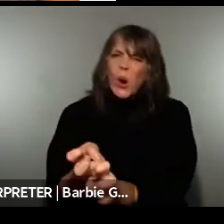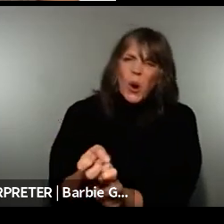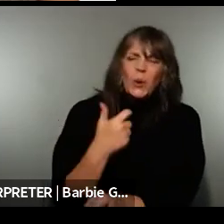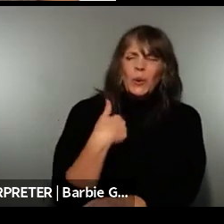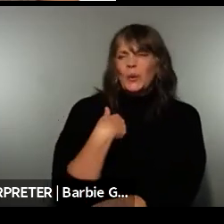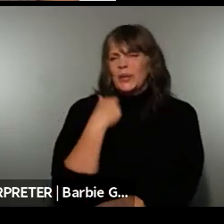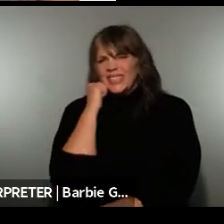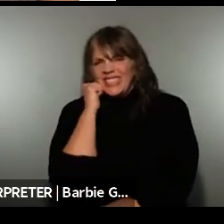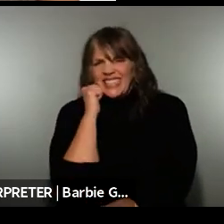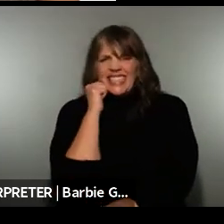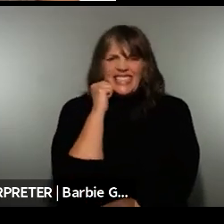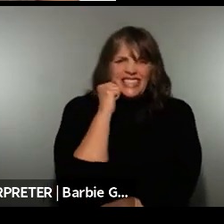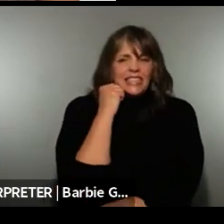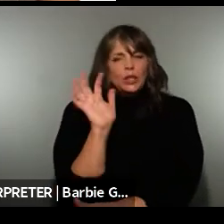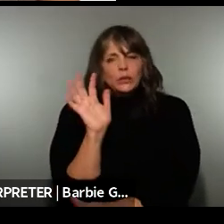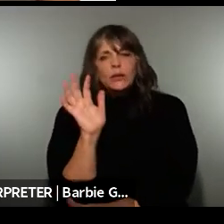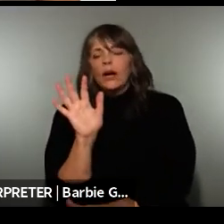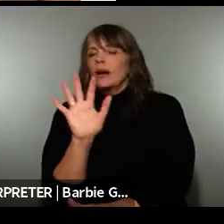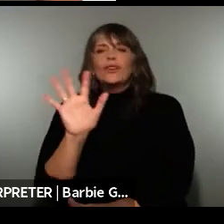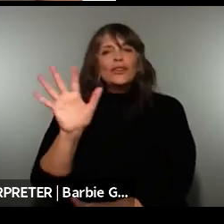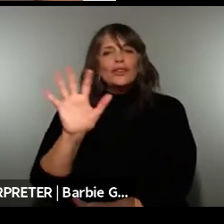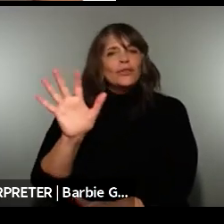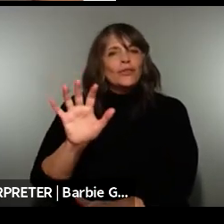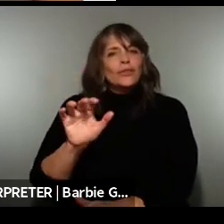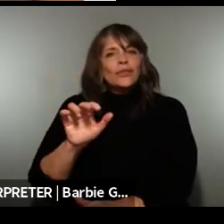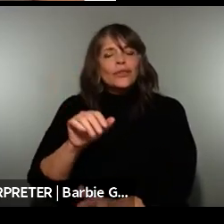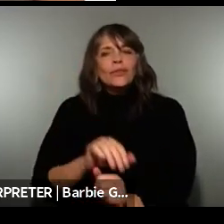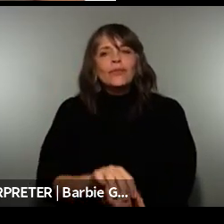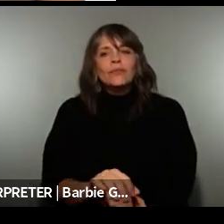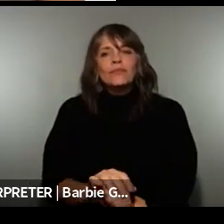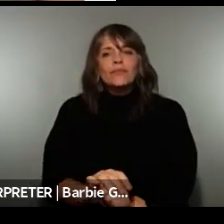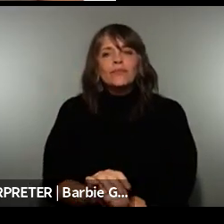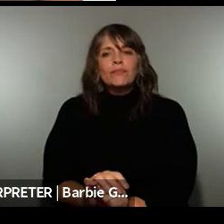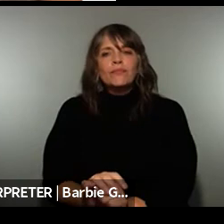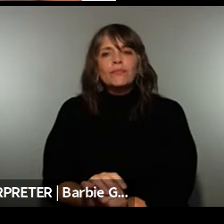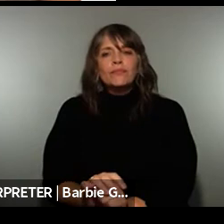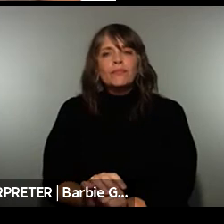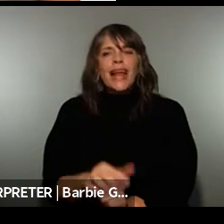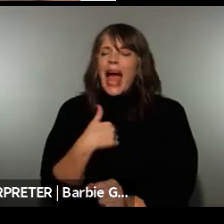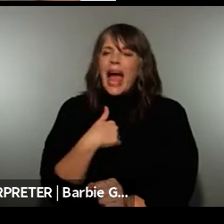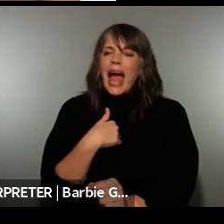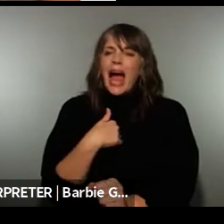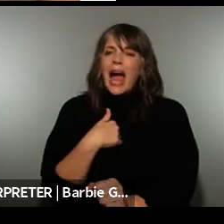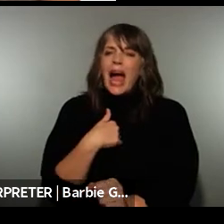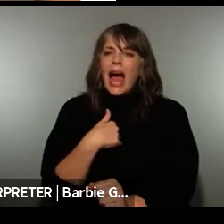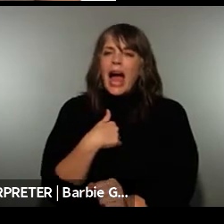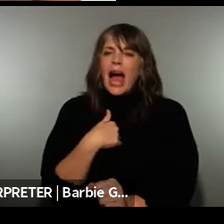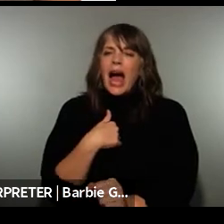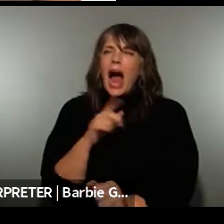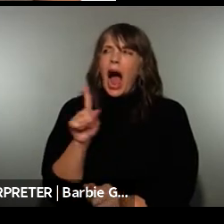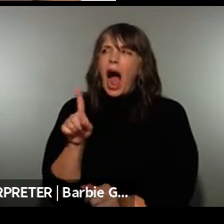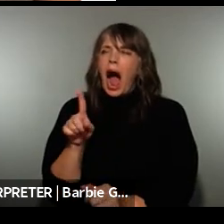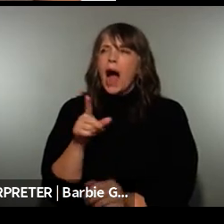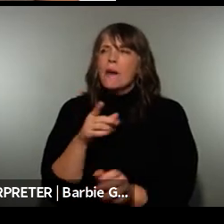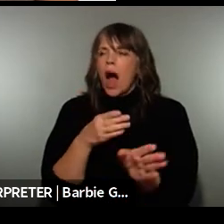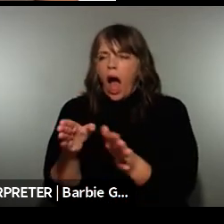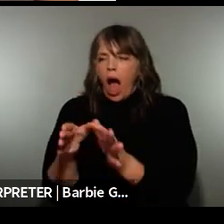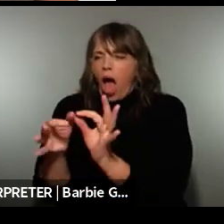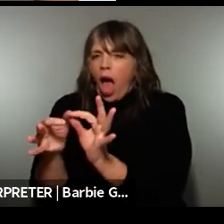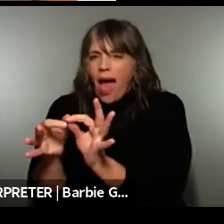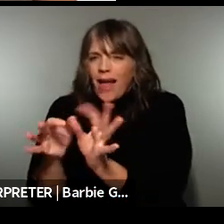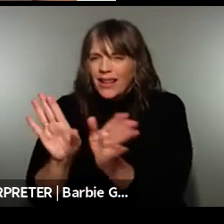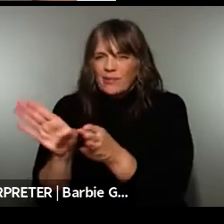build, anyway, I don't mean to be, I'm like pivoting a second. There's a sense, I